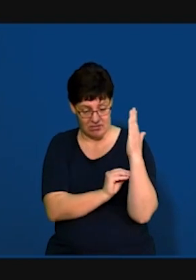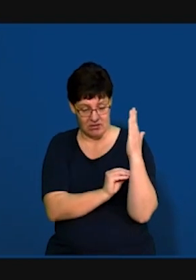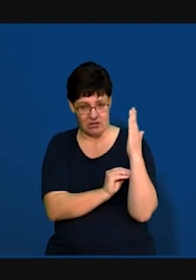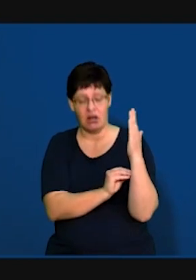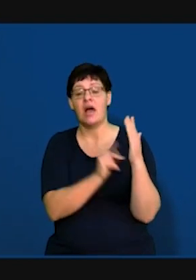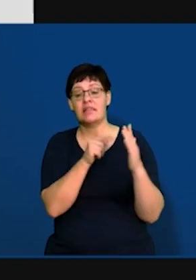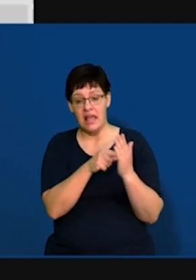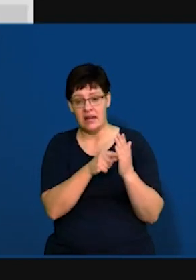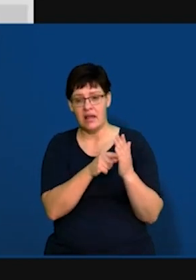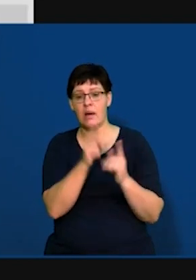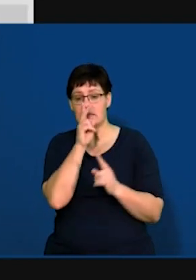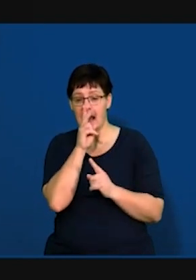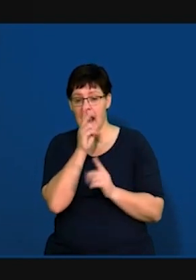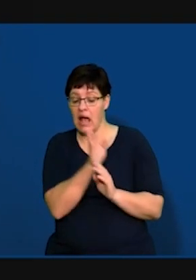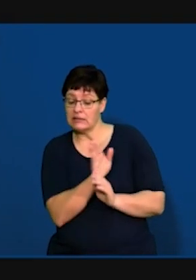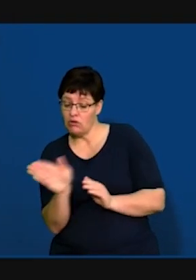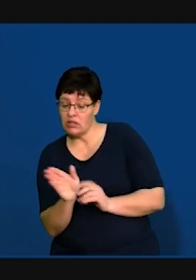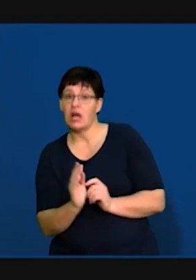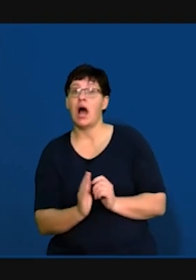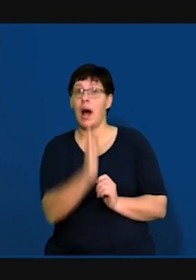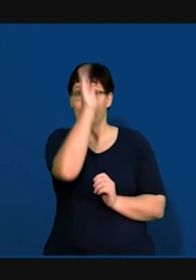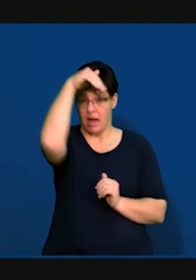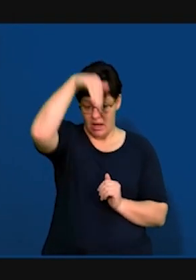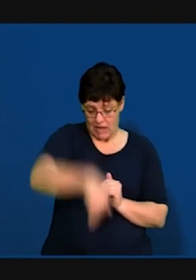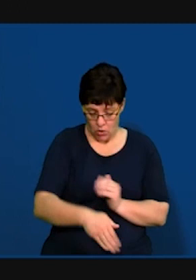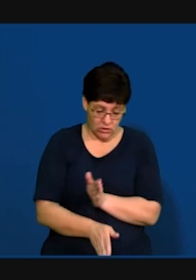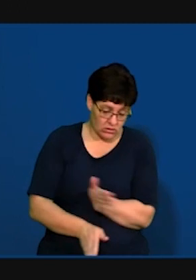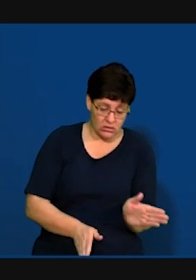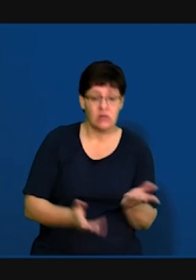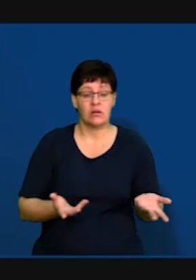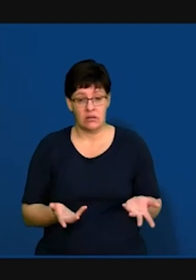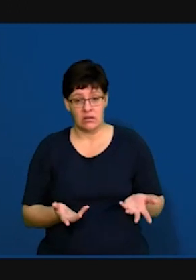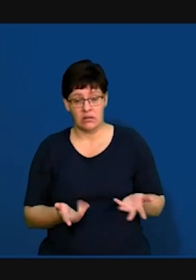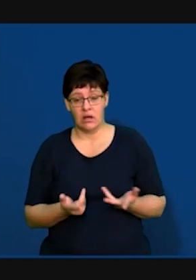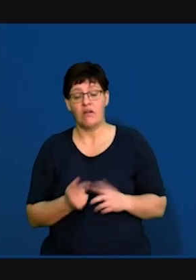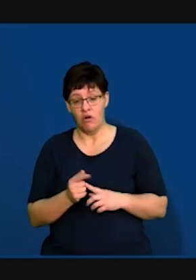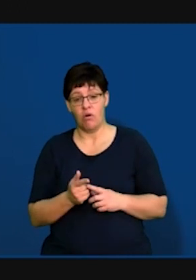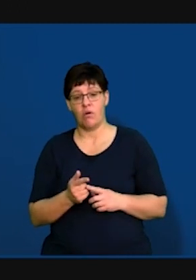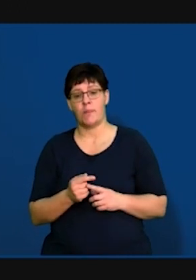take note of the direction, right? Because as far as direction is concerned,